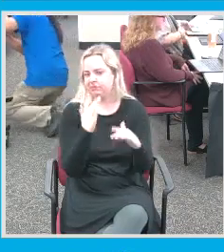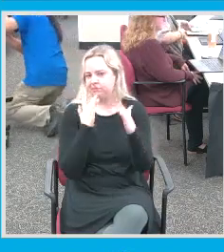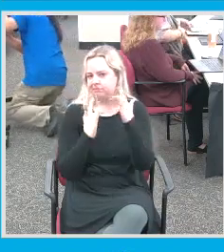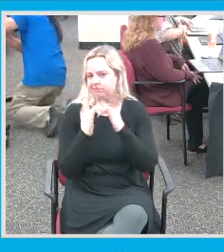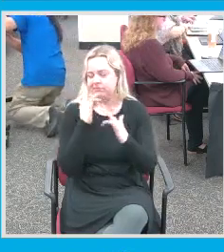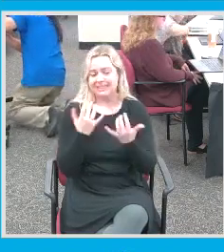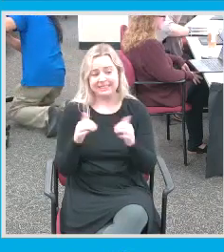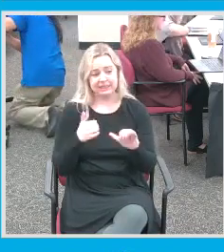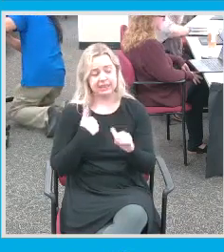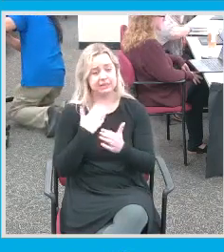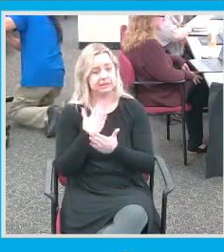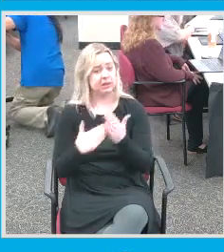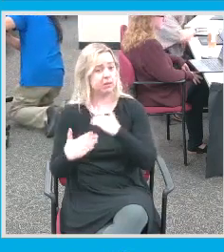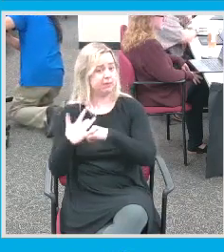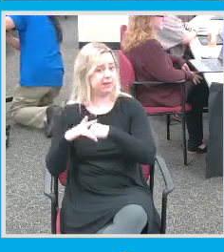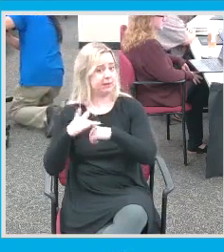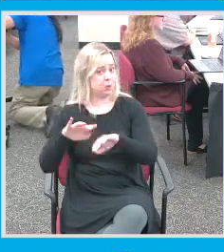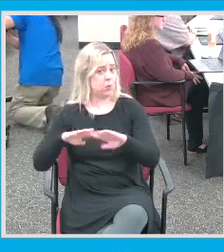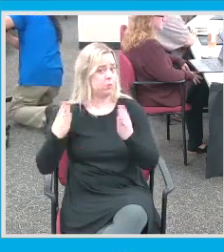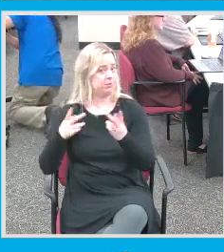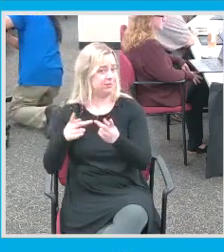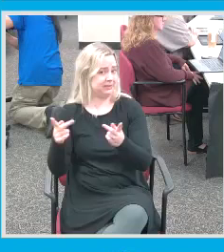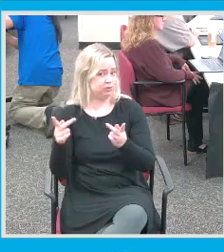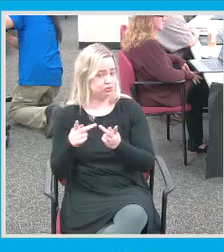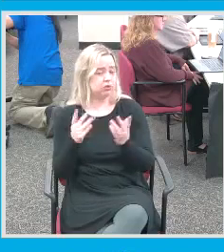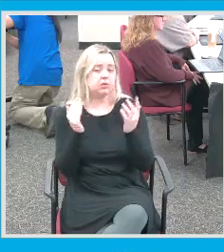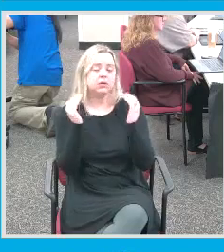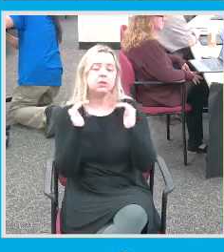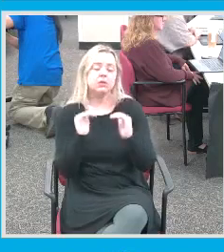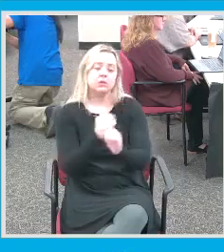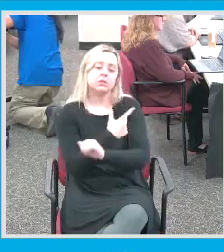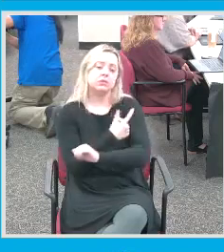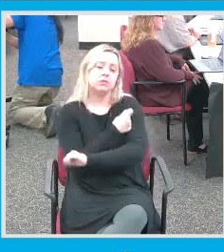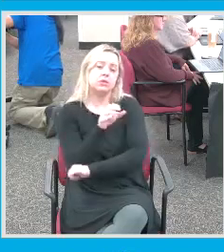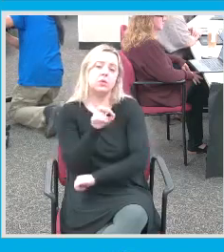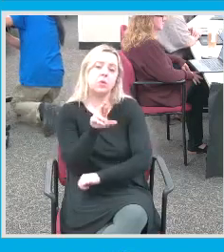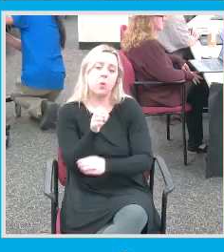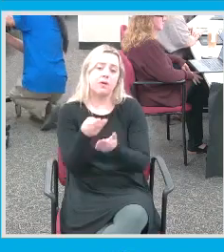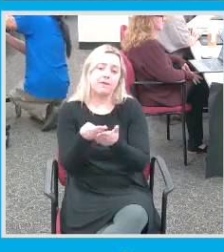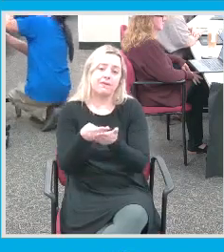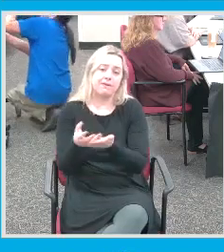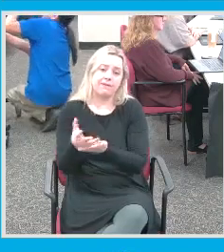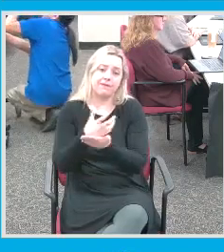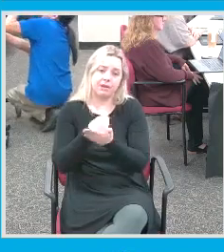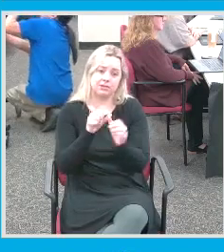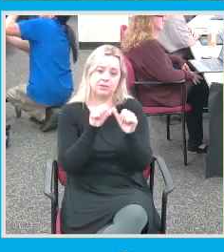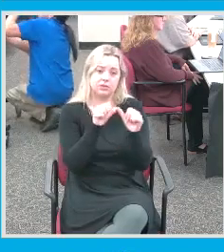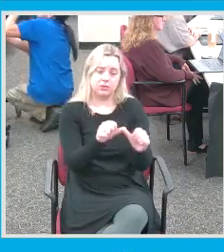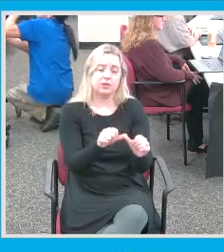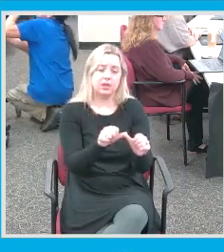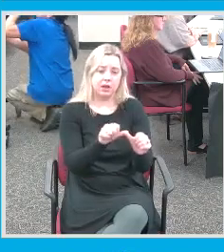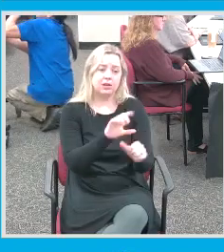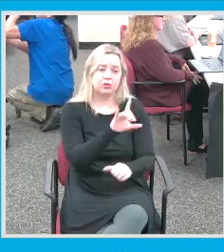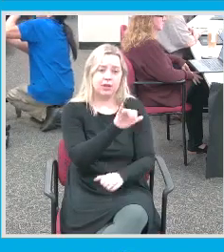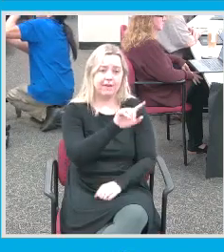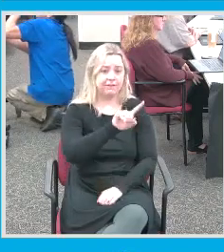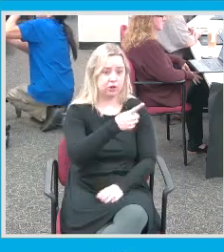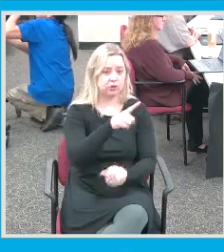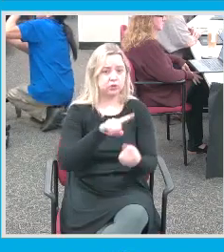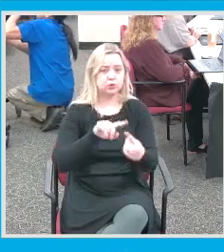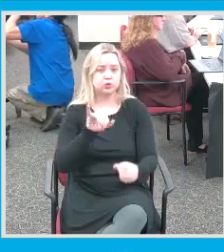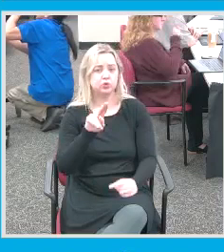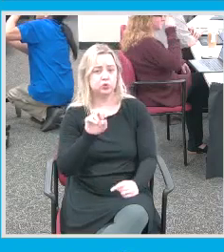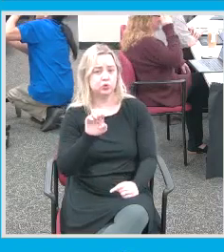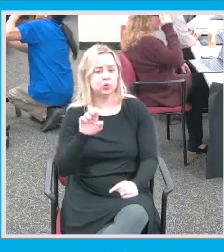vacant positions open. And then our immunization core funding runs from July 1st of this year to June 30th of